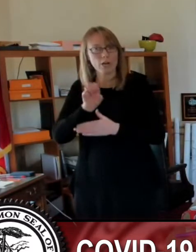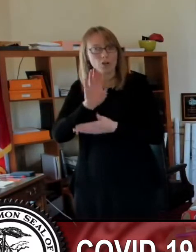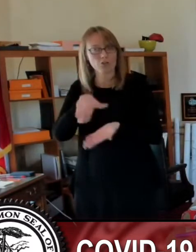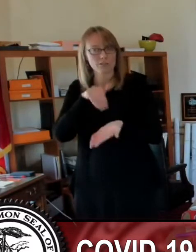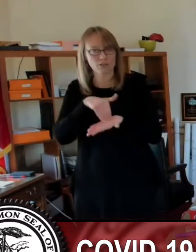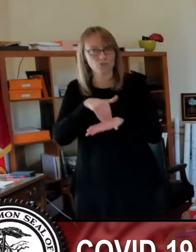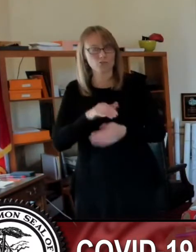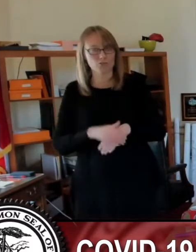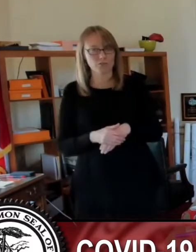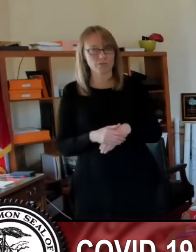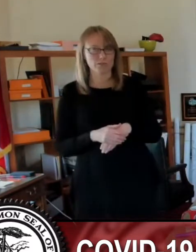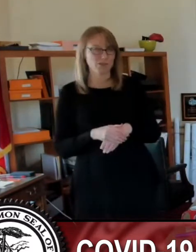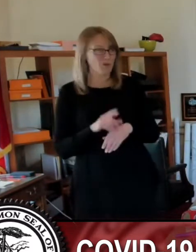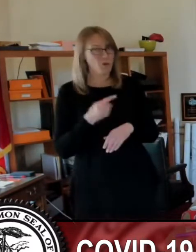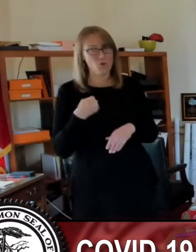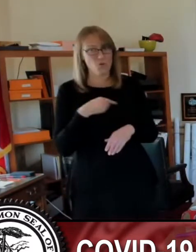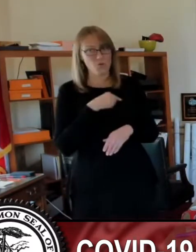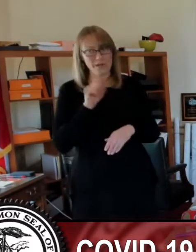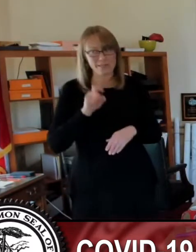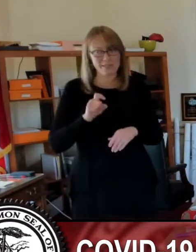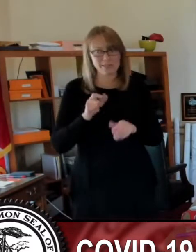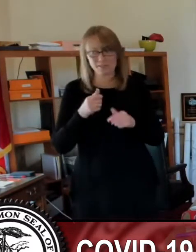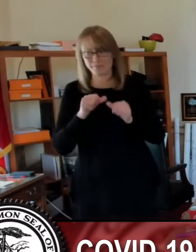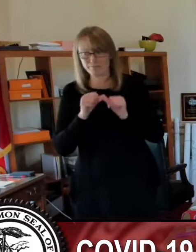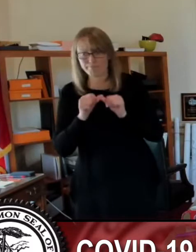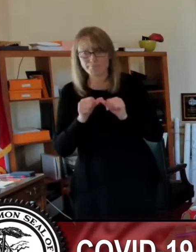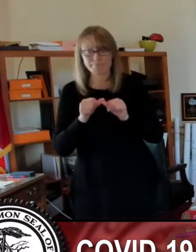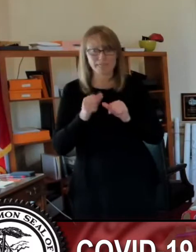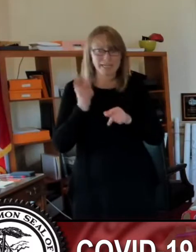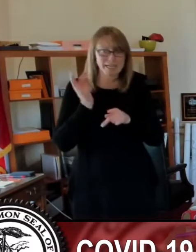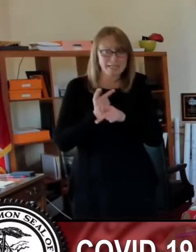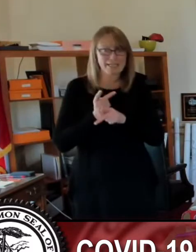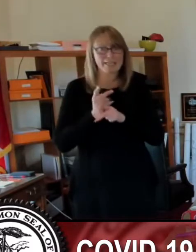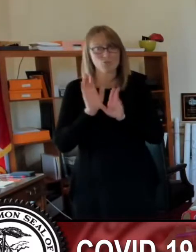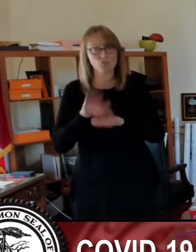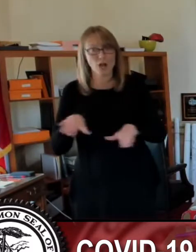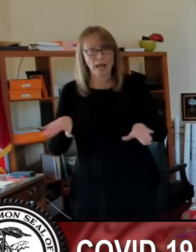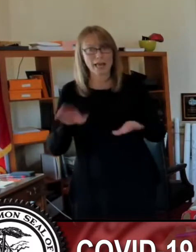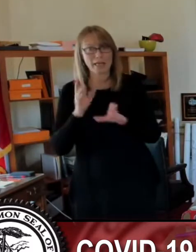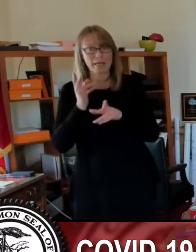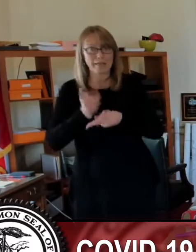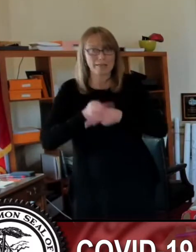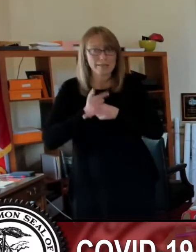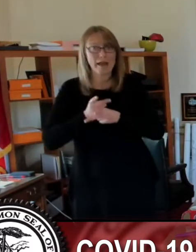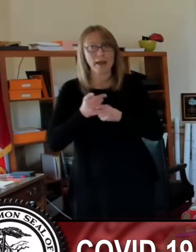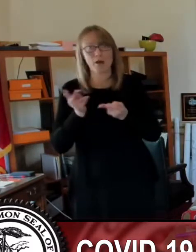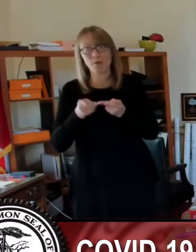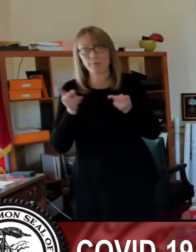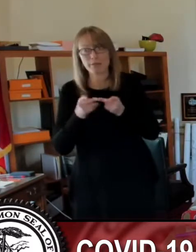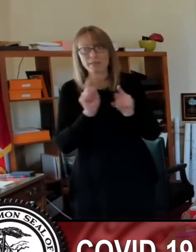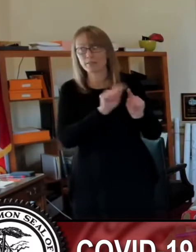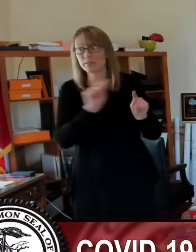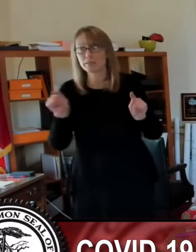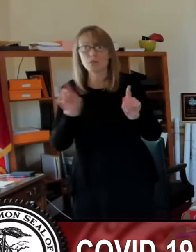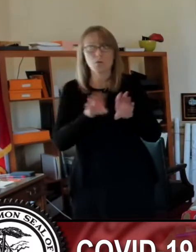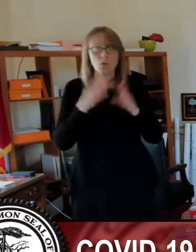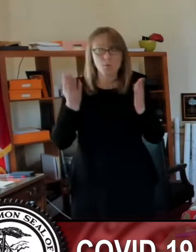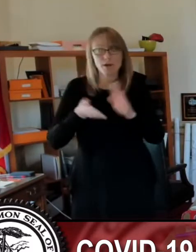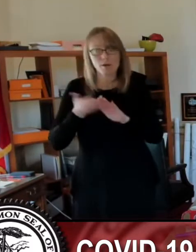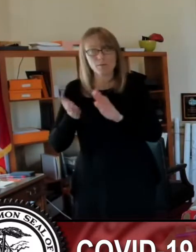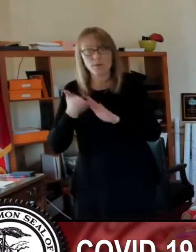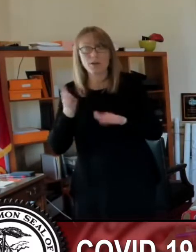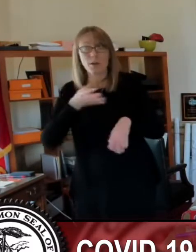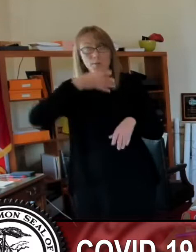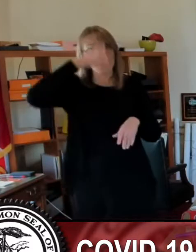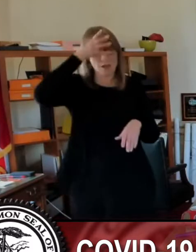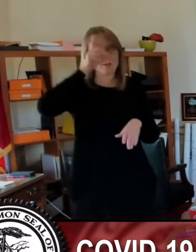We have to be able to somehow keep daycare centers open. Parents have to go to work. They need a safe environment for their kids, and the